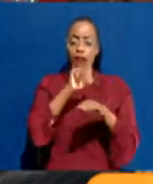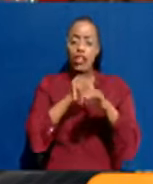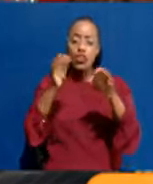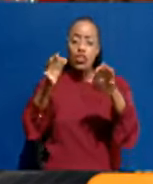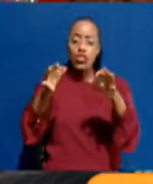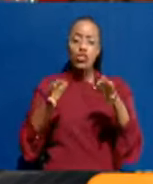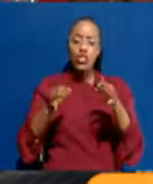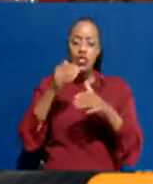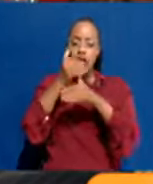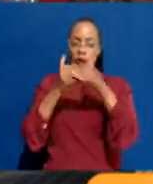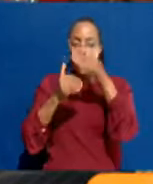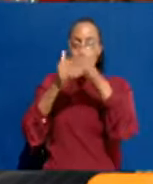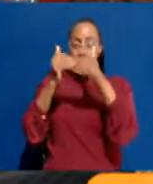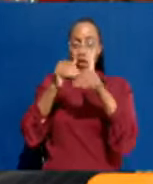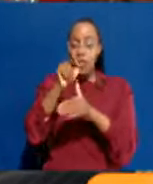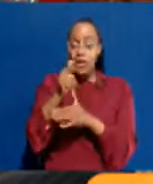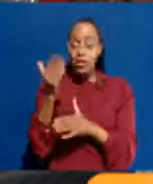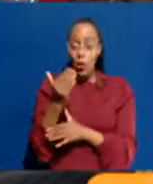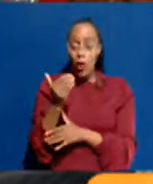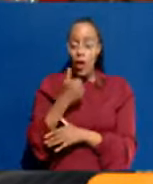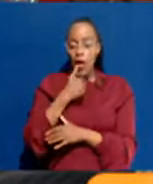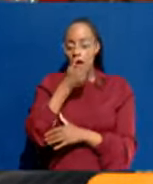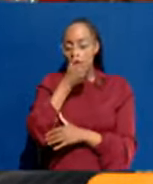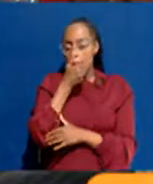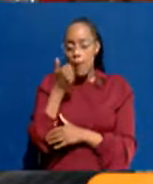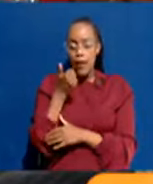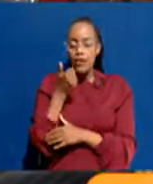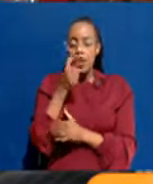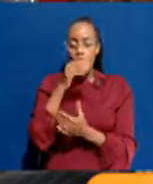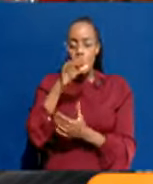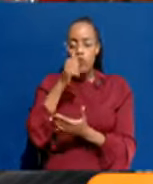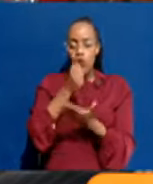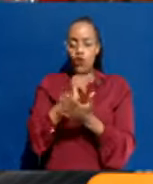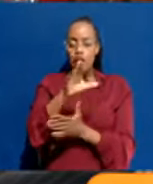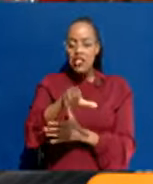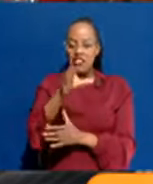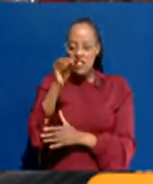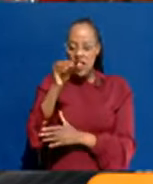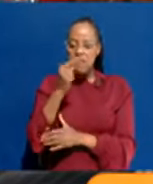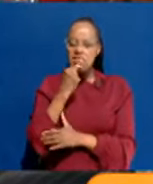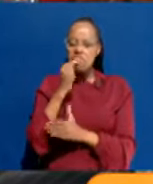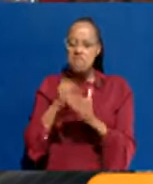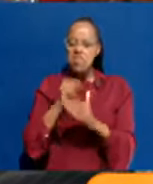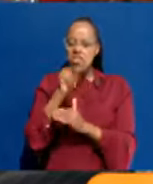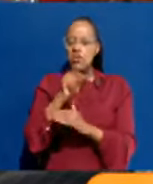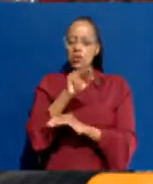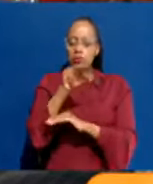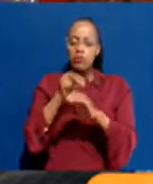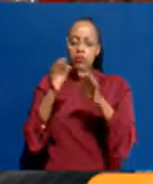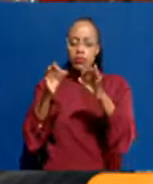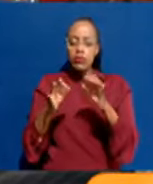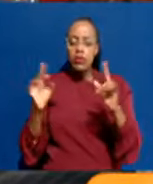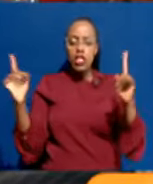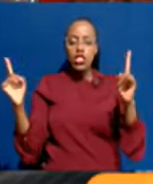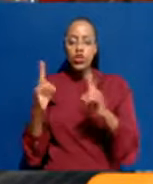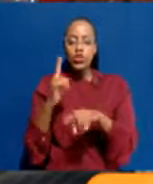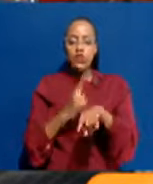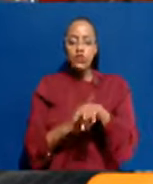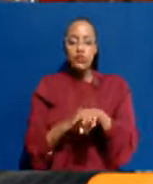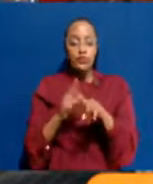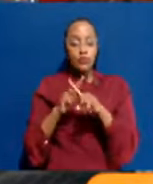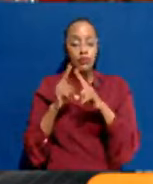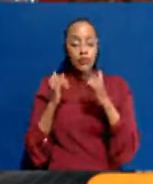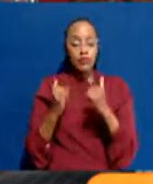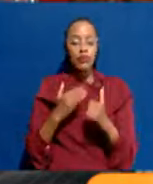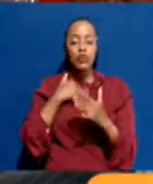the Treasury building, because that's where we found the best office. So I told him, you are in Treasury office, that's temporary. But now